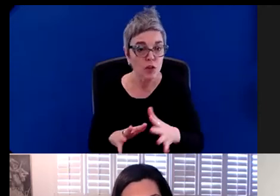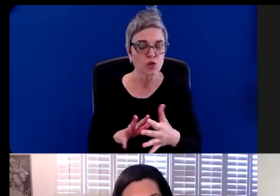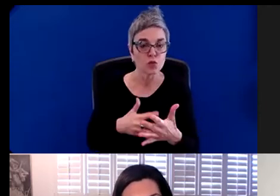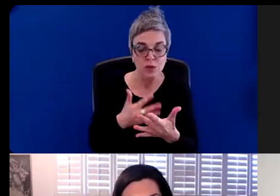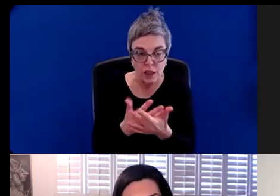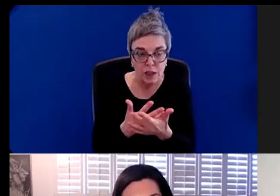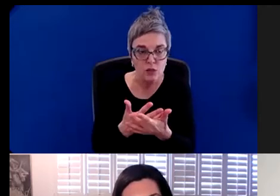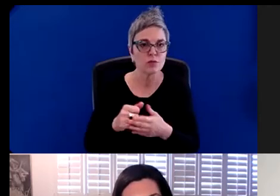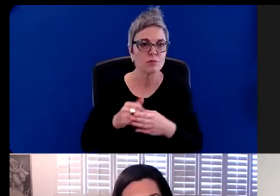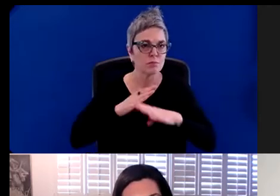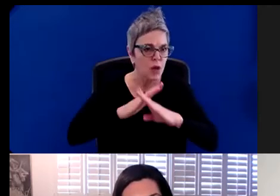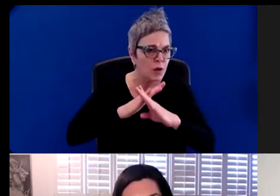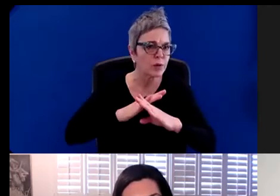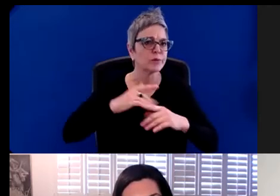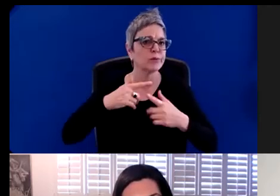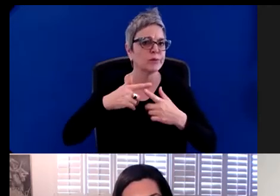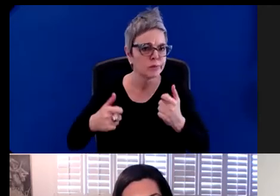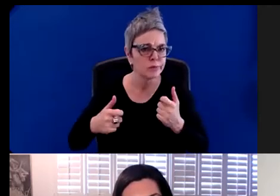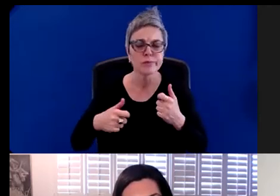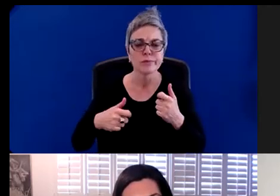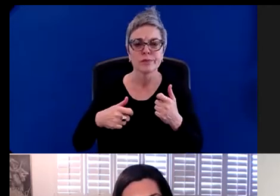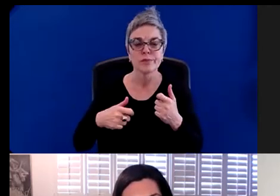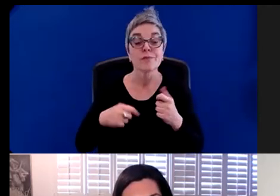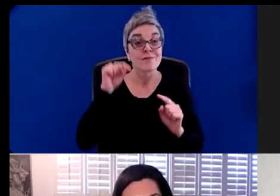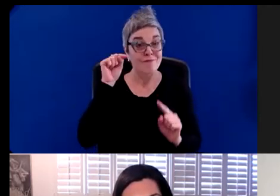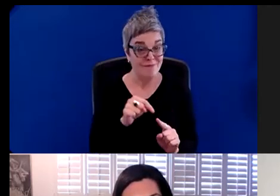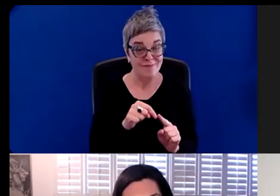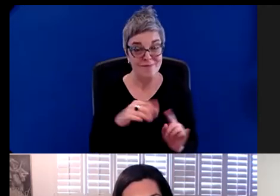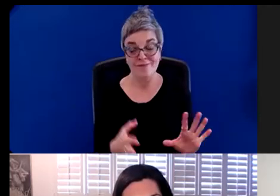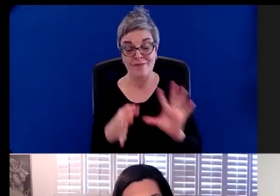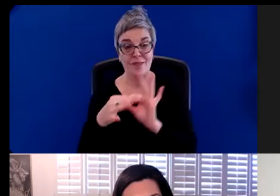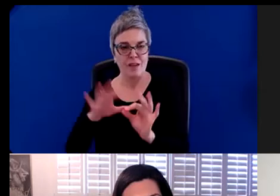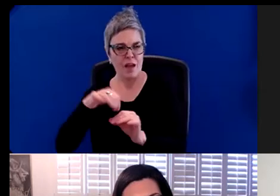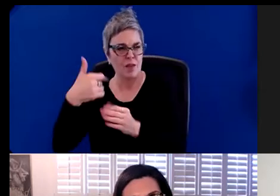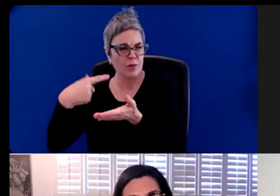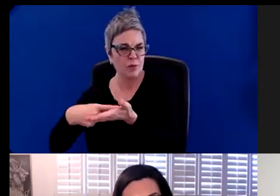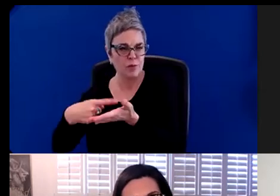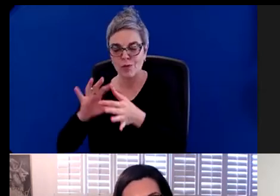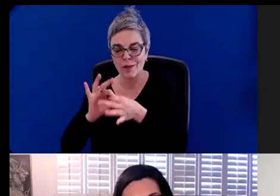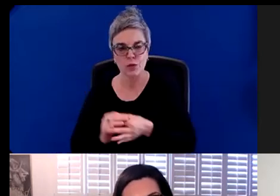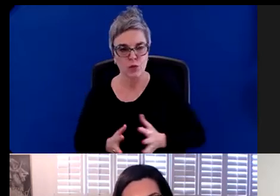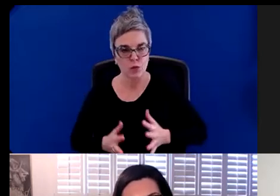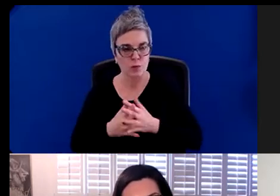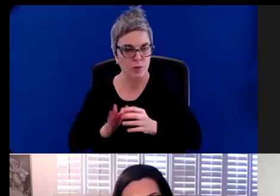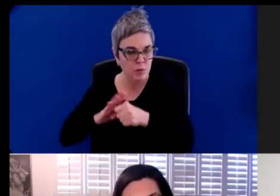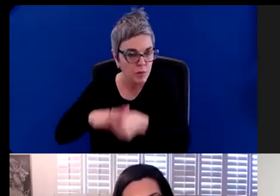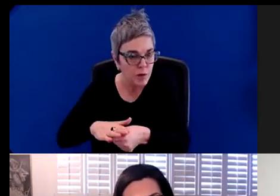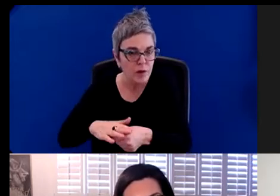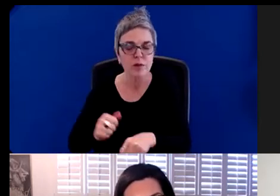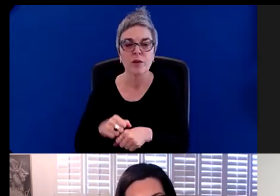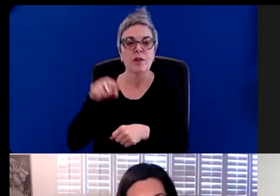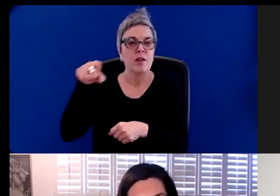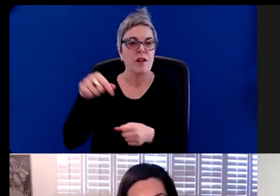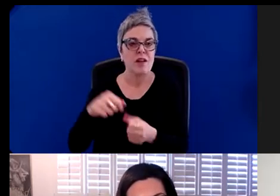nature. Also linked to other conversations about reproductive oppression and injustice at the border and the